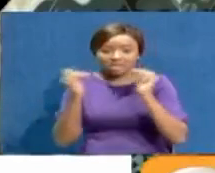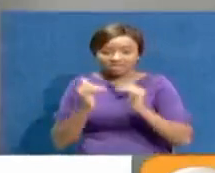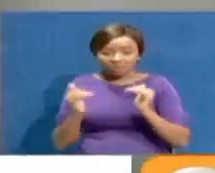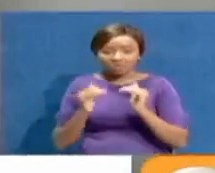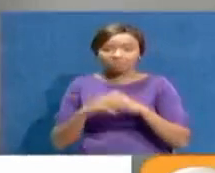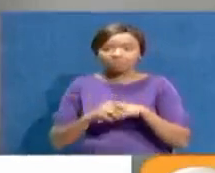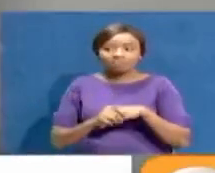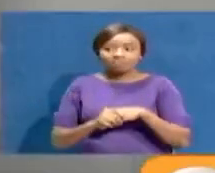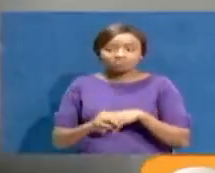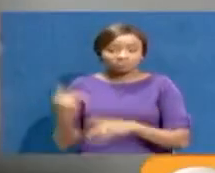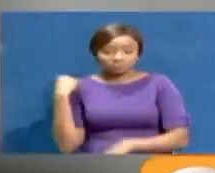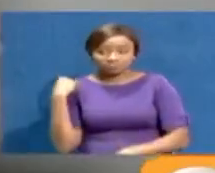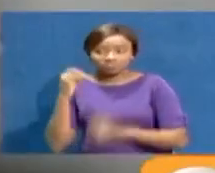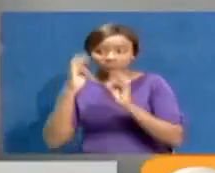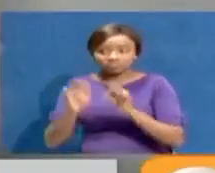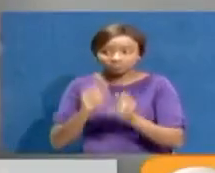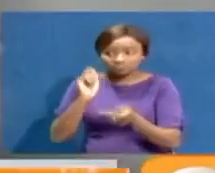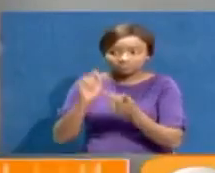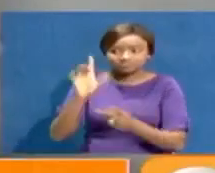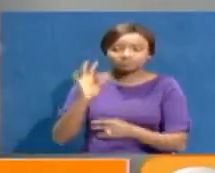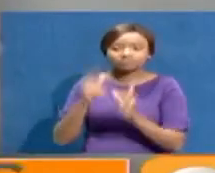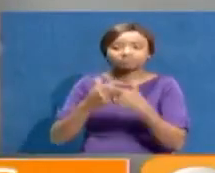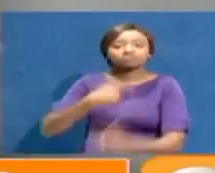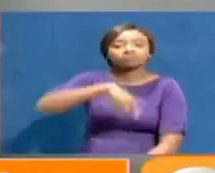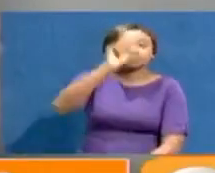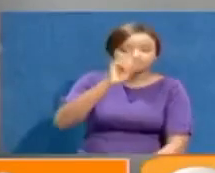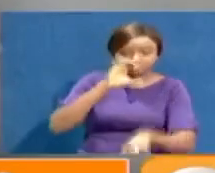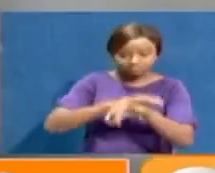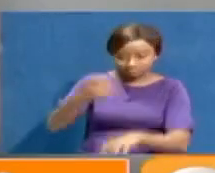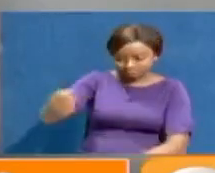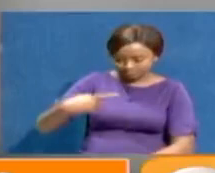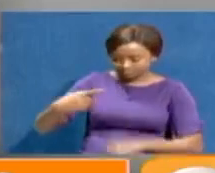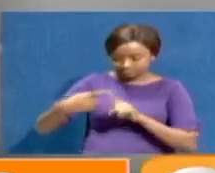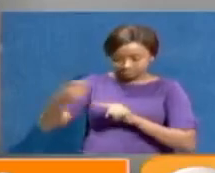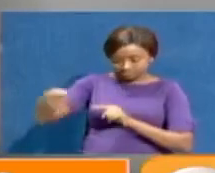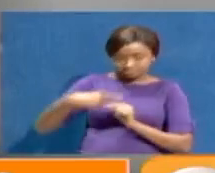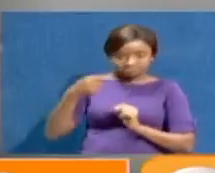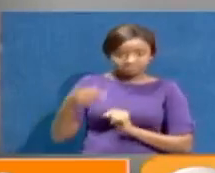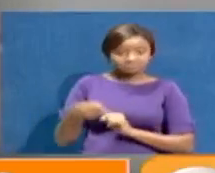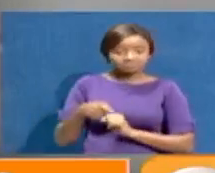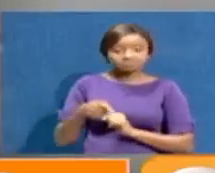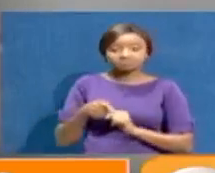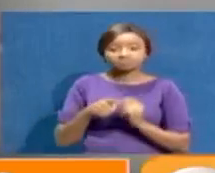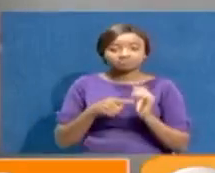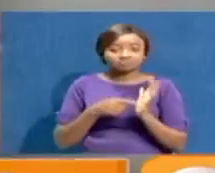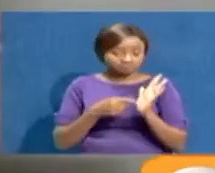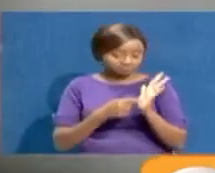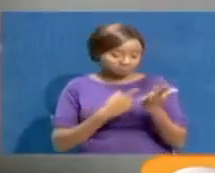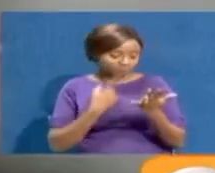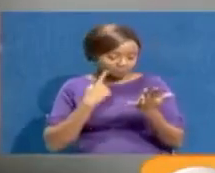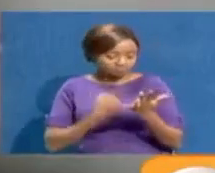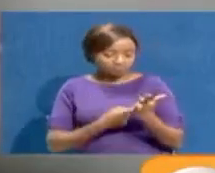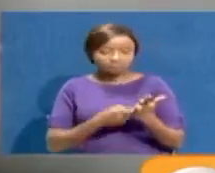for travelers. Once you do, you take your sample, you go away, you receive a message, a text message that gives you